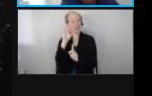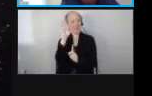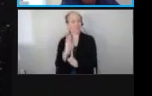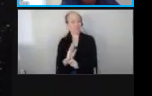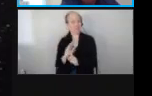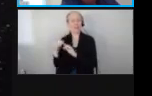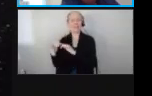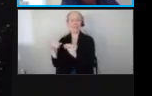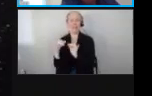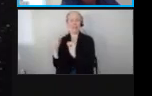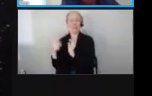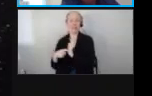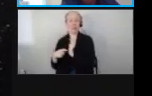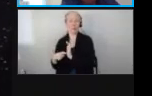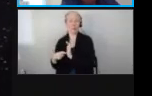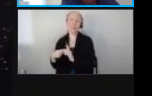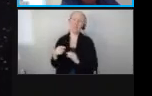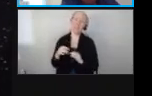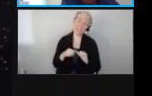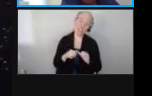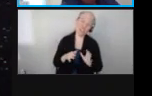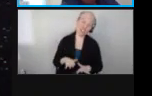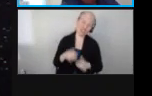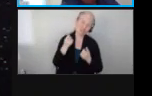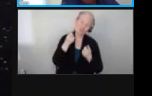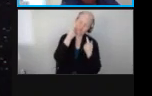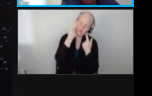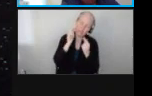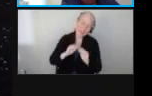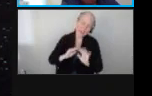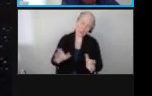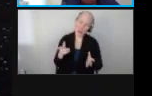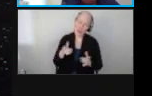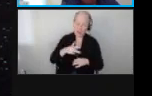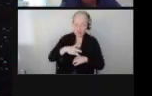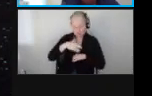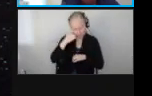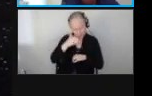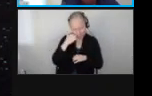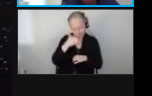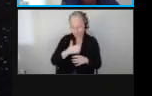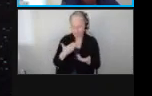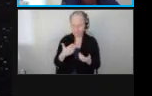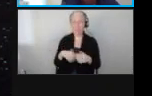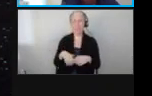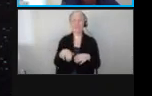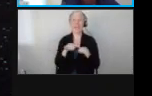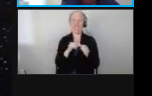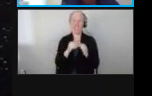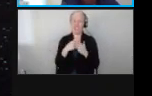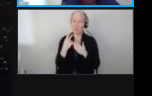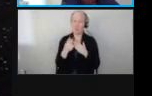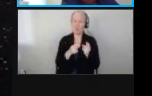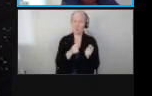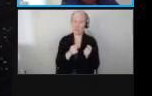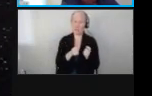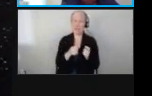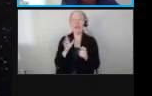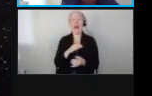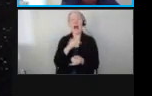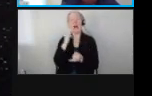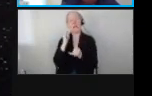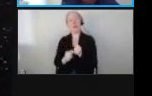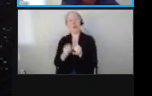engineers can understand very well. That's what they live by in engineering program management, resulting in mitigation. So this is the construct we